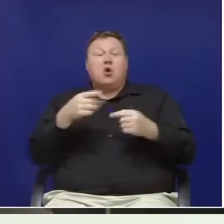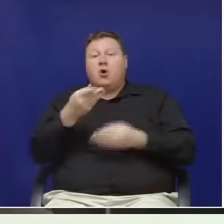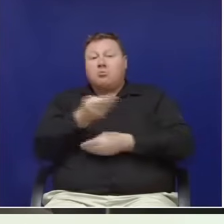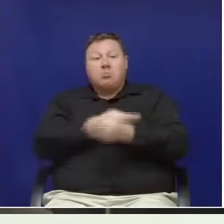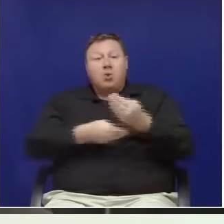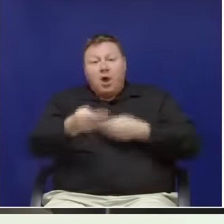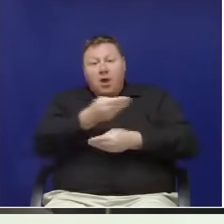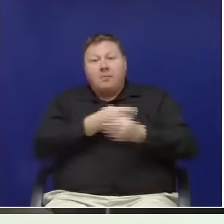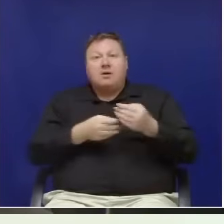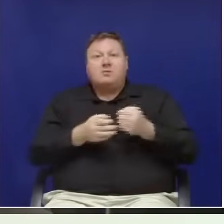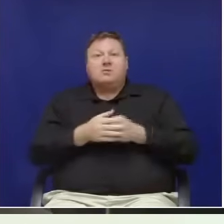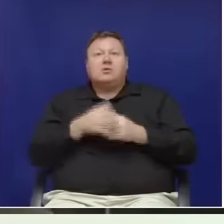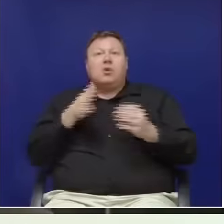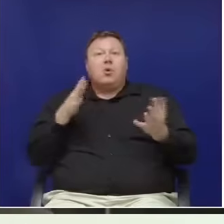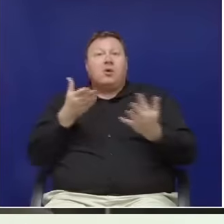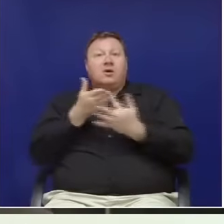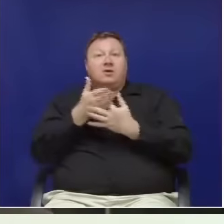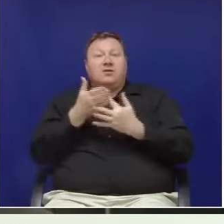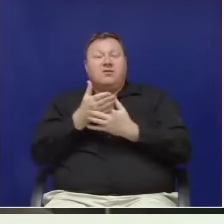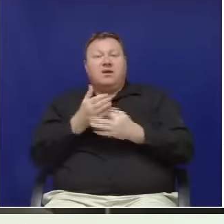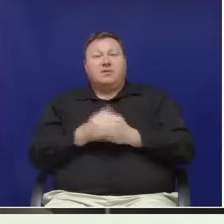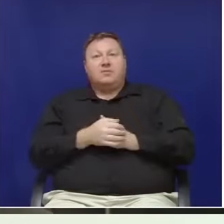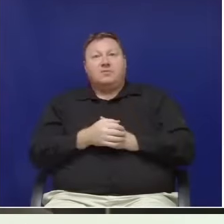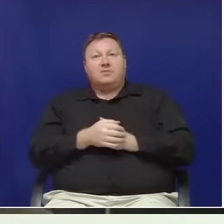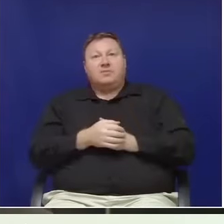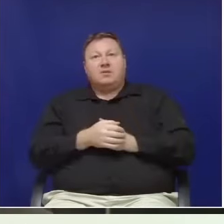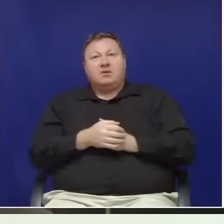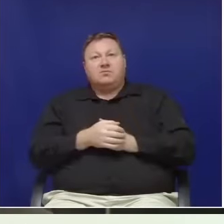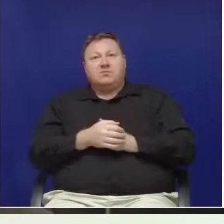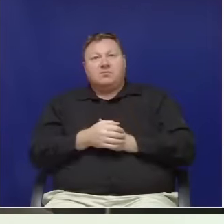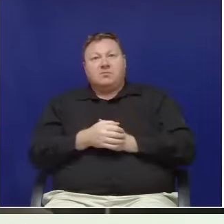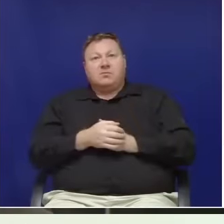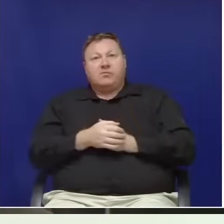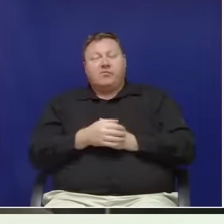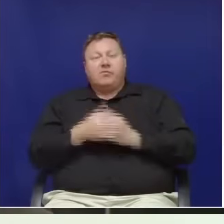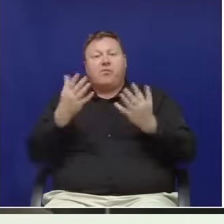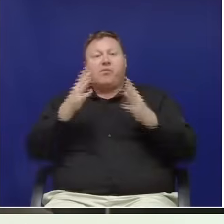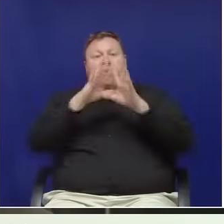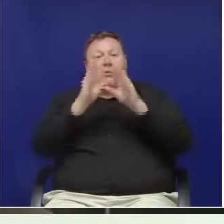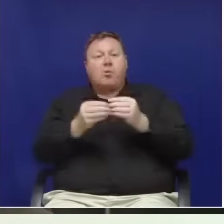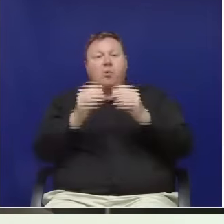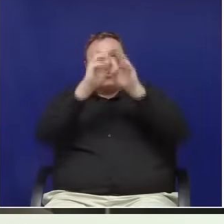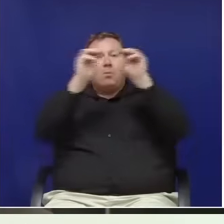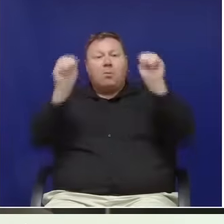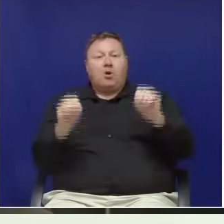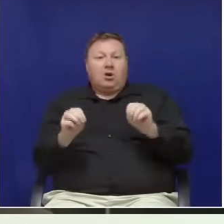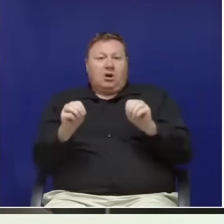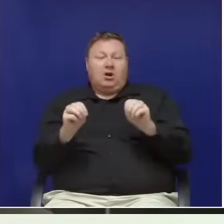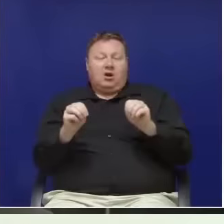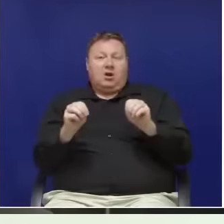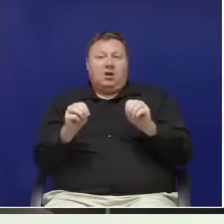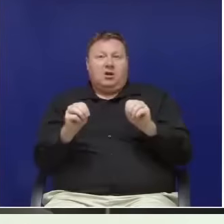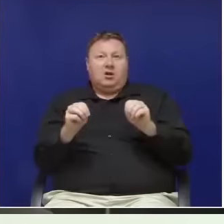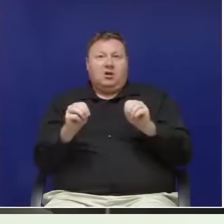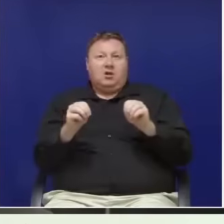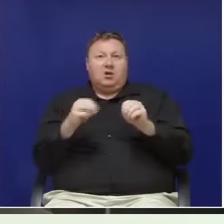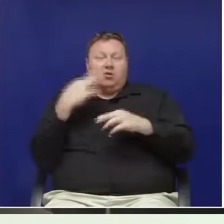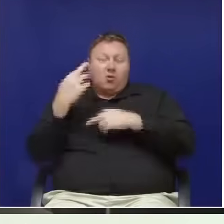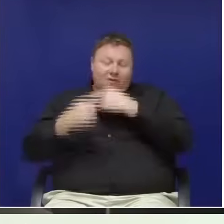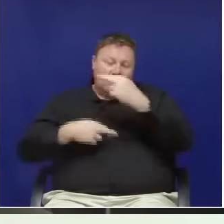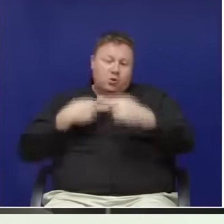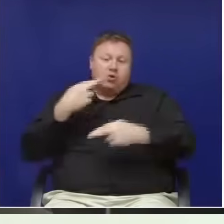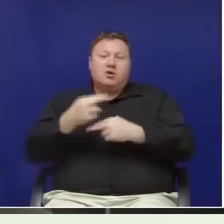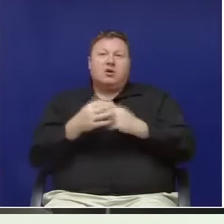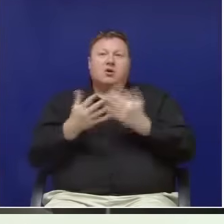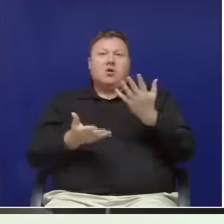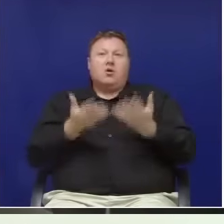no space for you to interfere, and there's no space for inefficiency. So the entire model is completely revolutionized